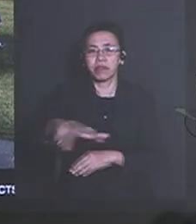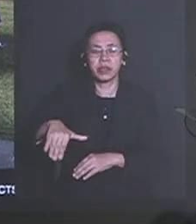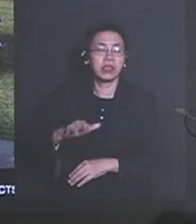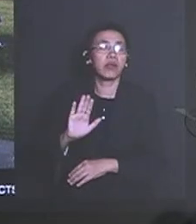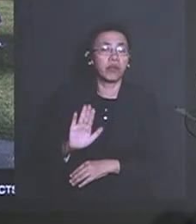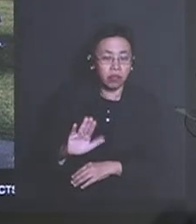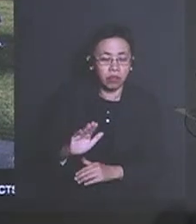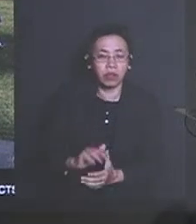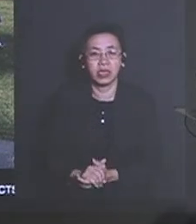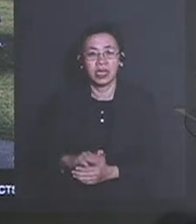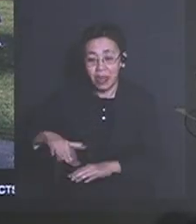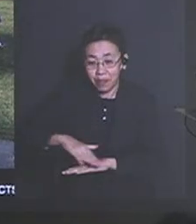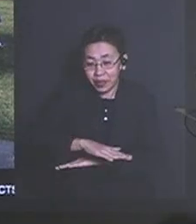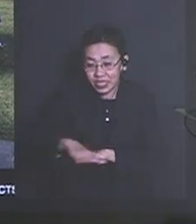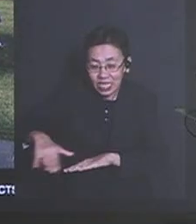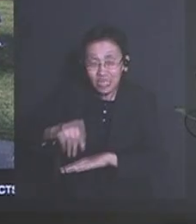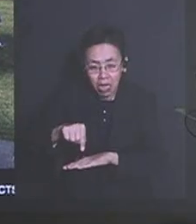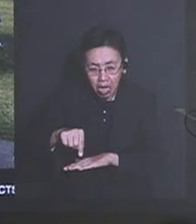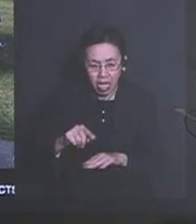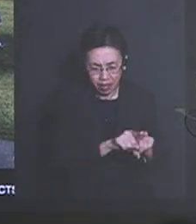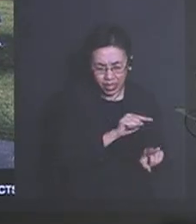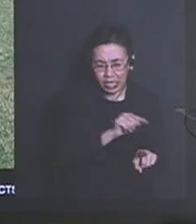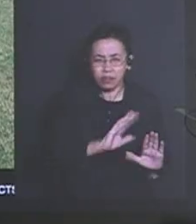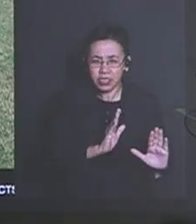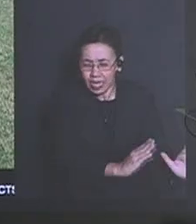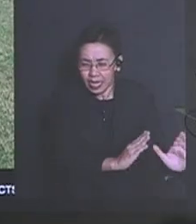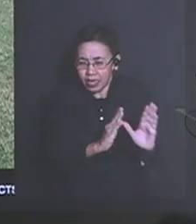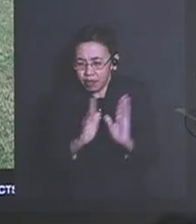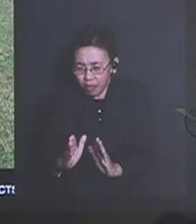and has different requirements and needs.